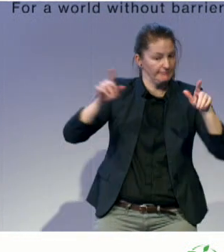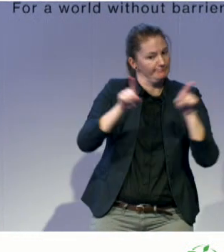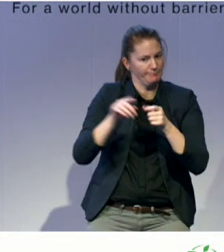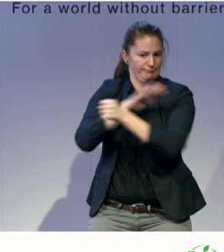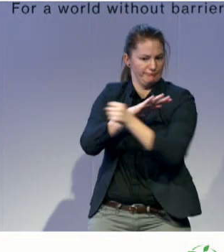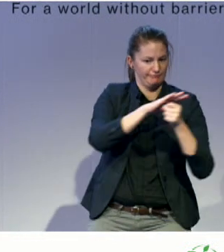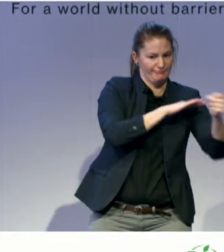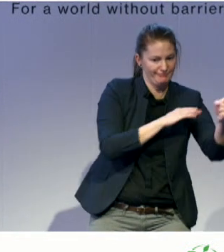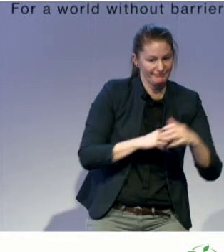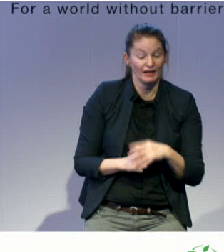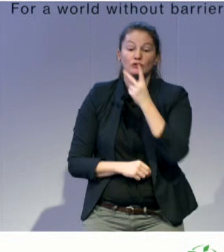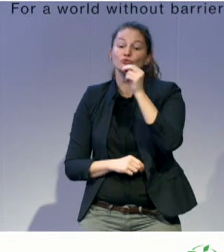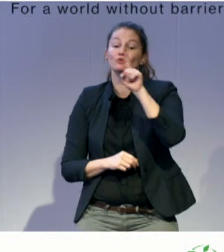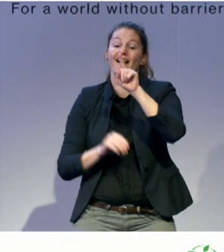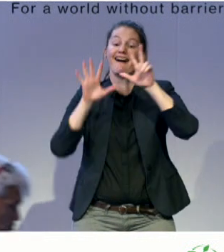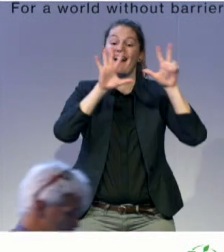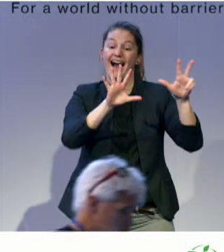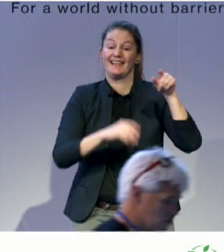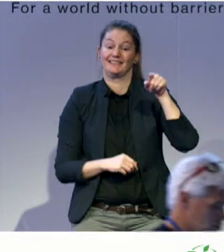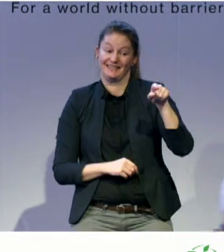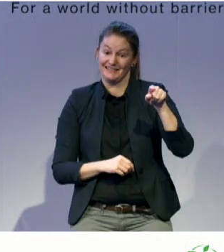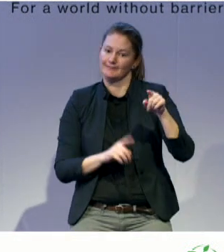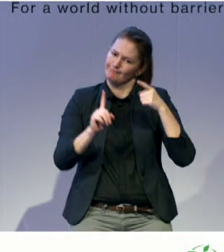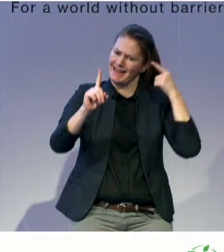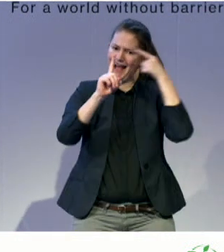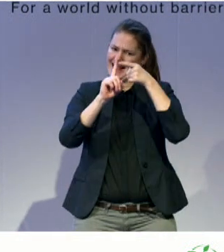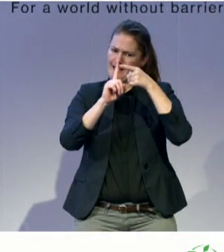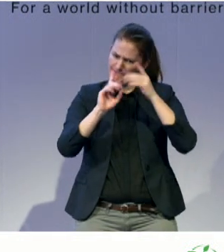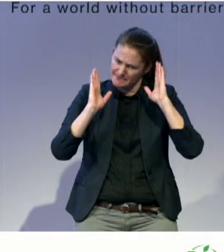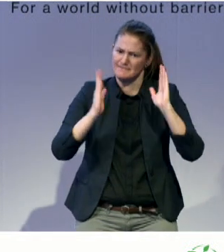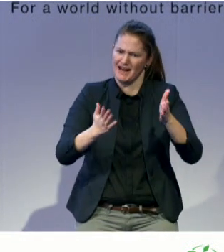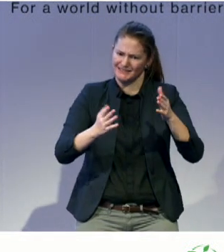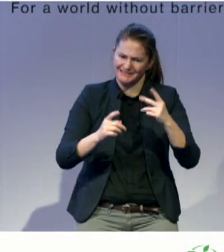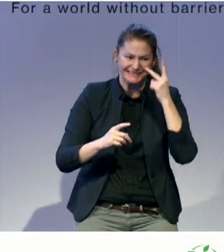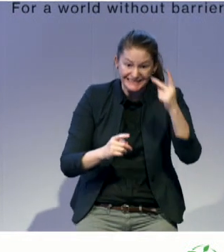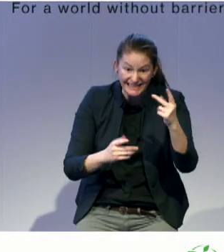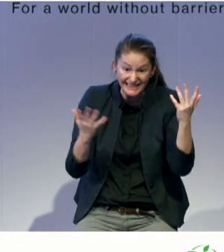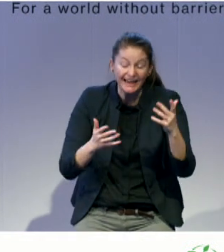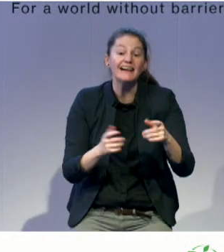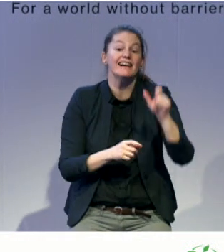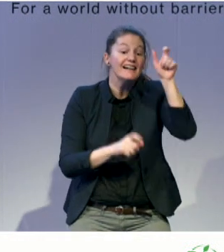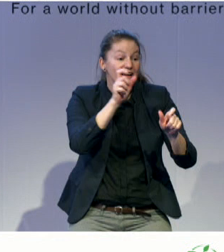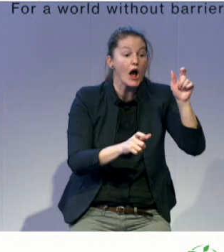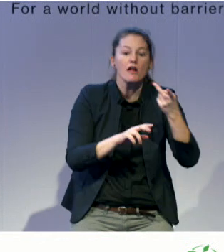the rate of employment of persons with disabilities over the next 10 years. And believe me, this is